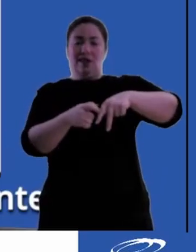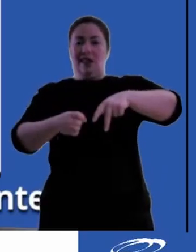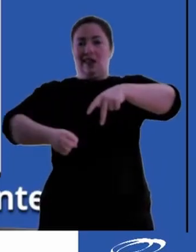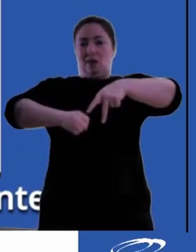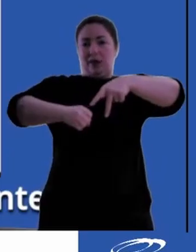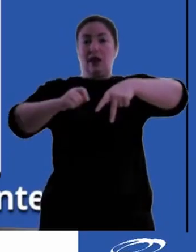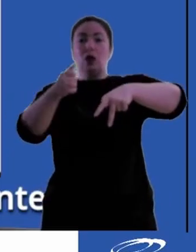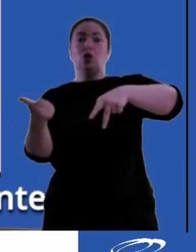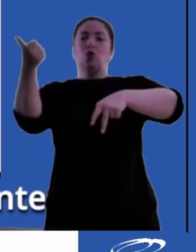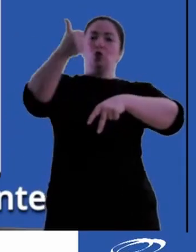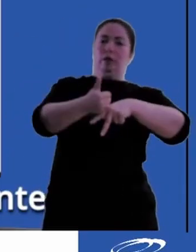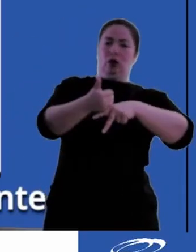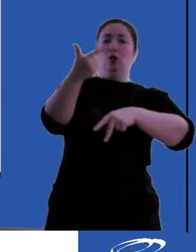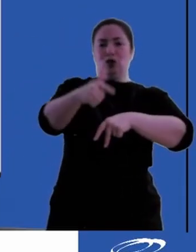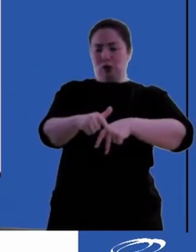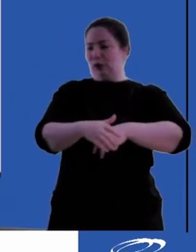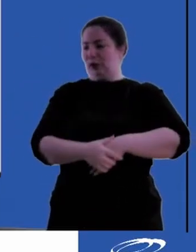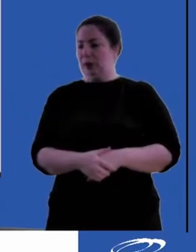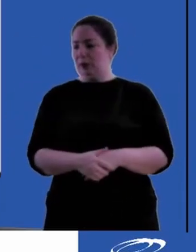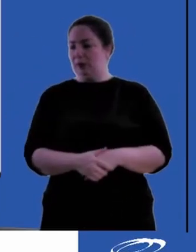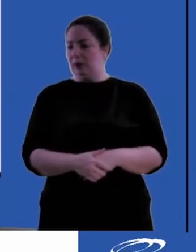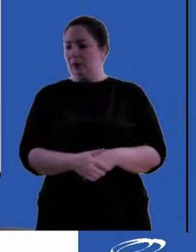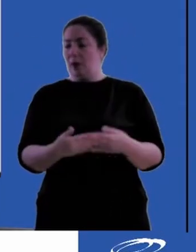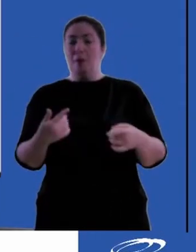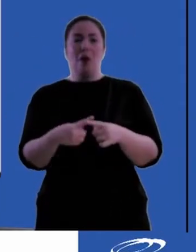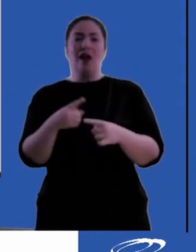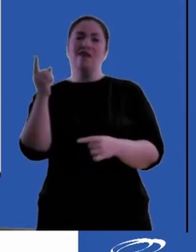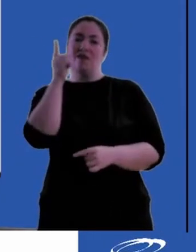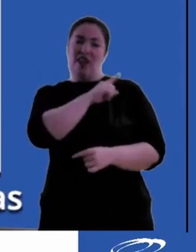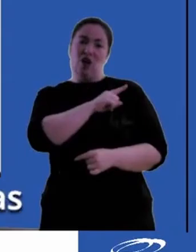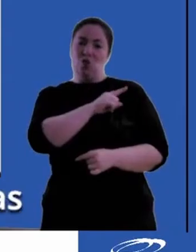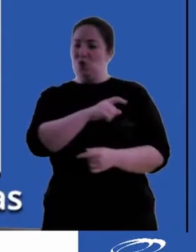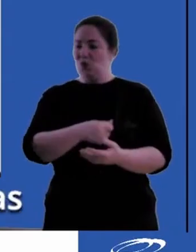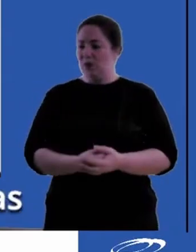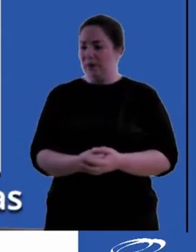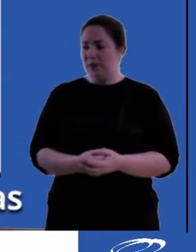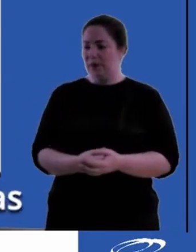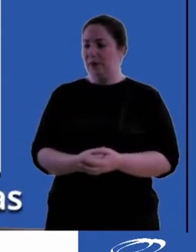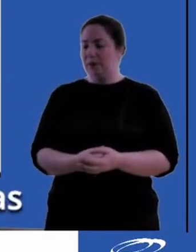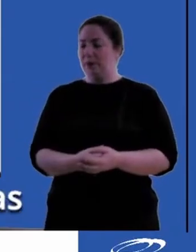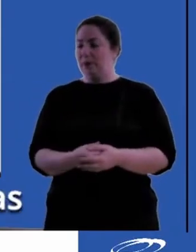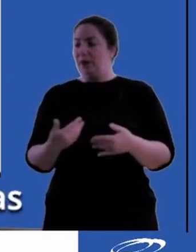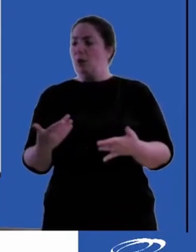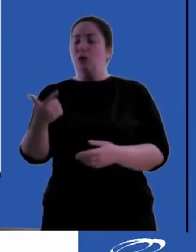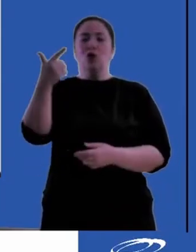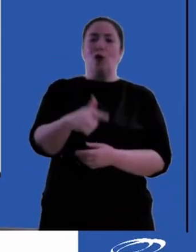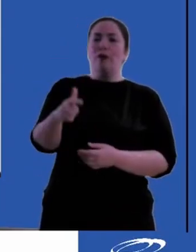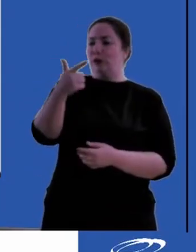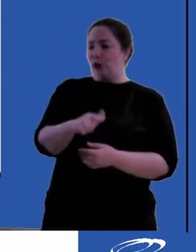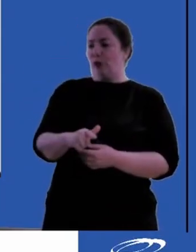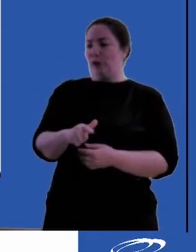side. And unfortunately, he failed that reimplantation. And when he came back, we did some specialized cultures and